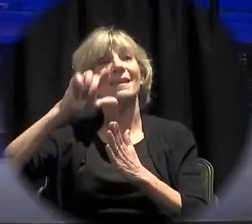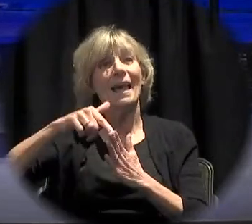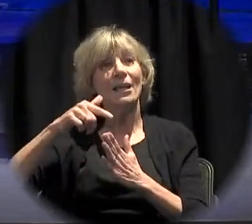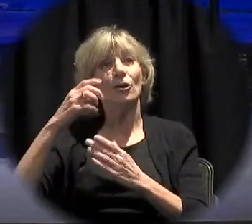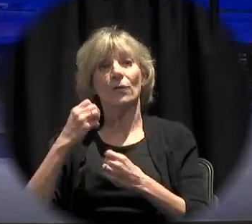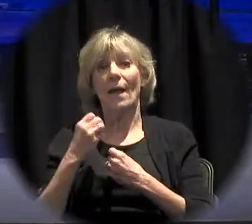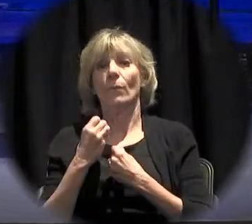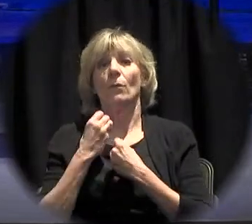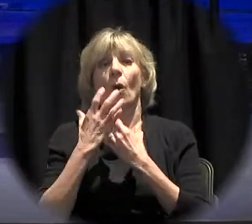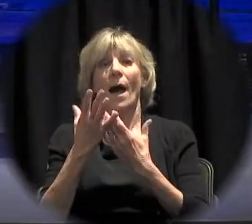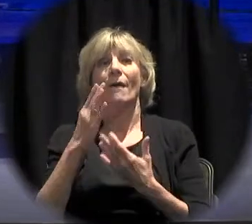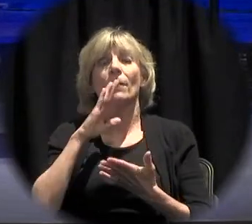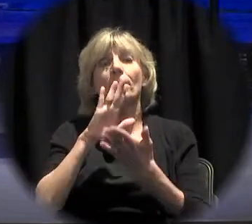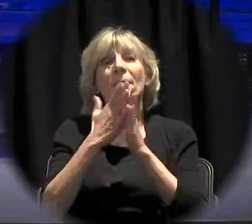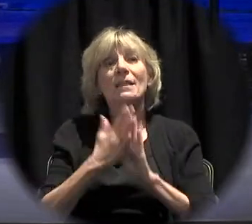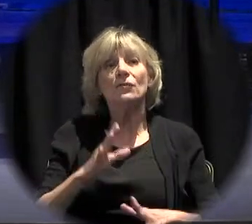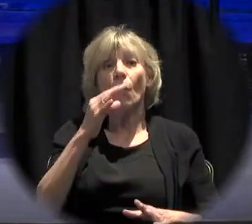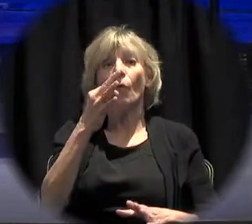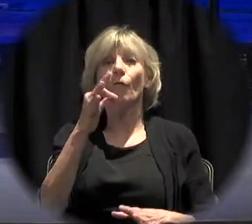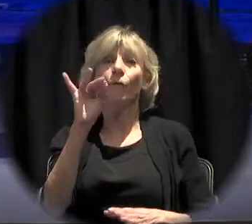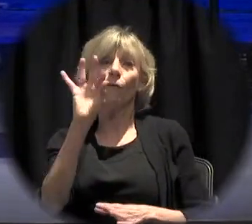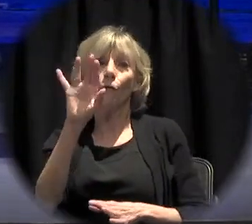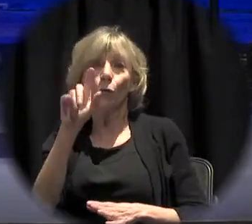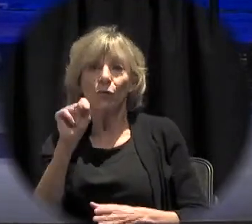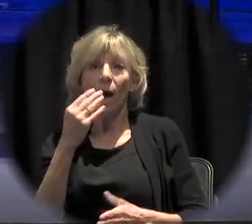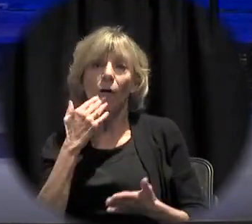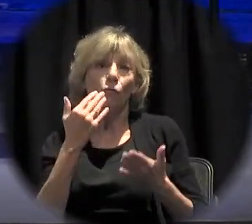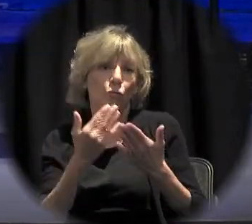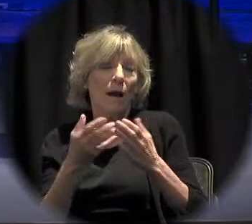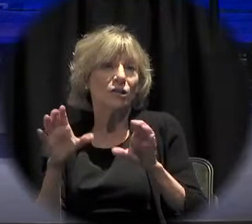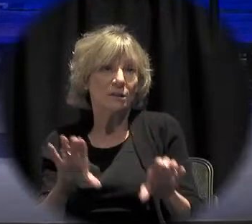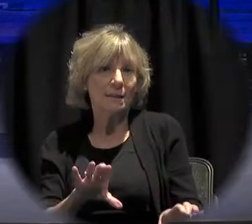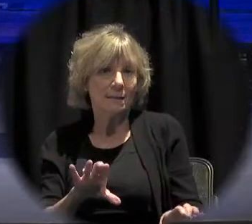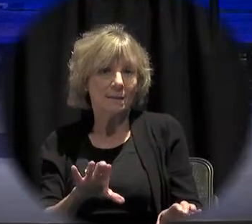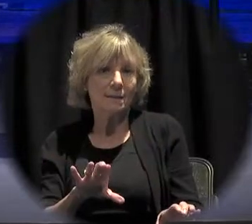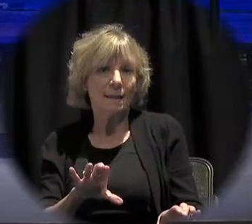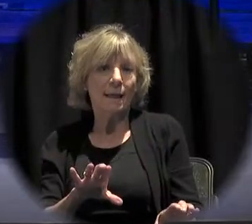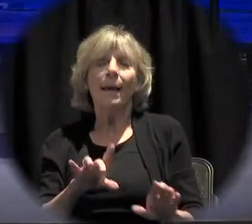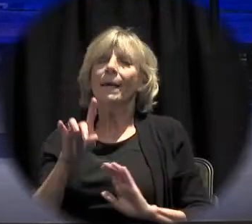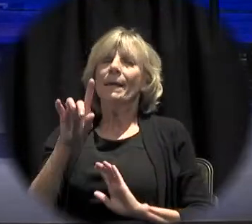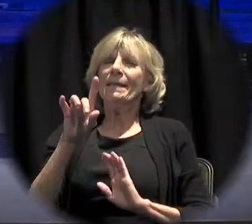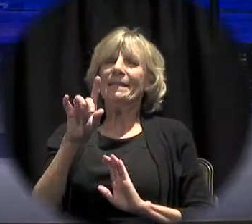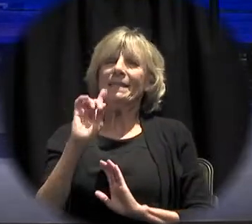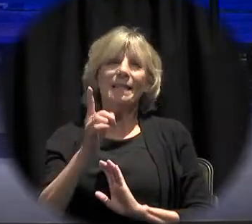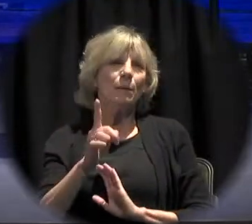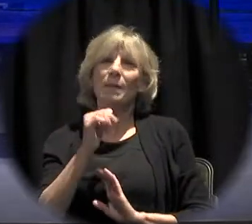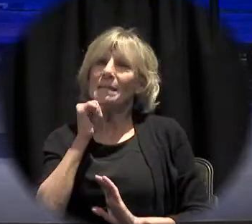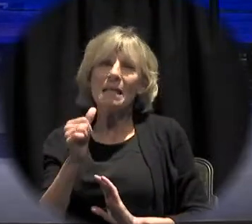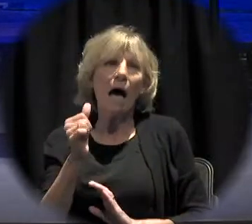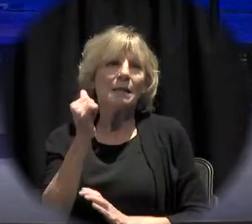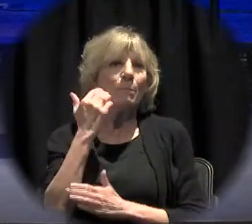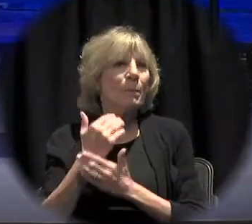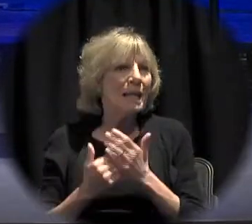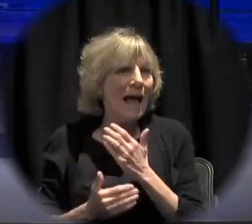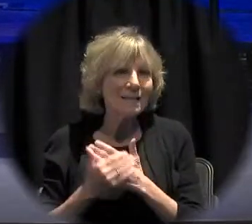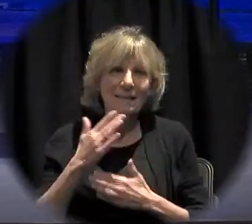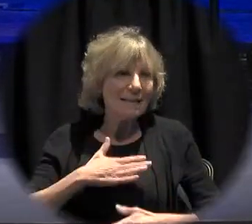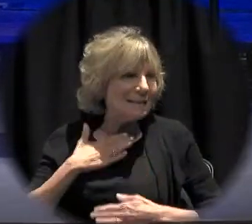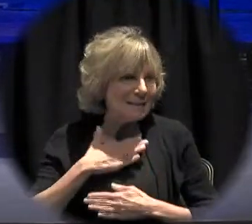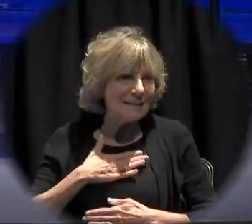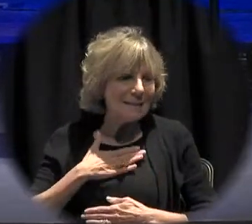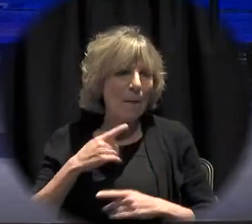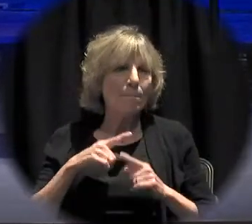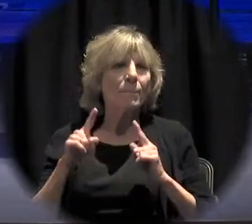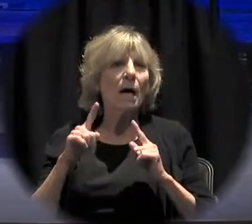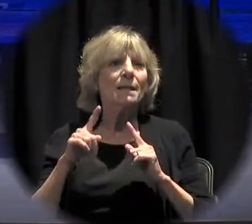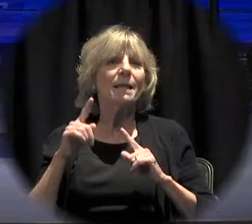when he corrects us and disciplines us. And discipline isn't pleasant at the time, but he desires that it forms us and grows us.